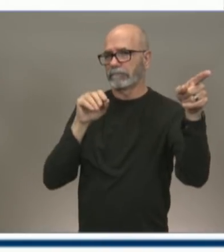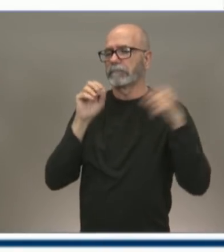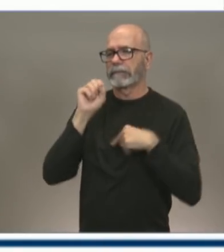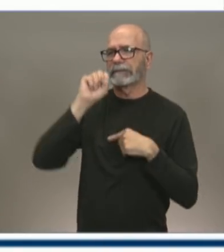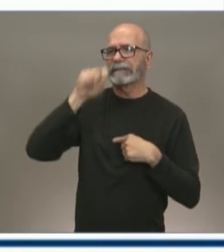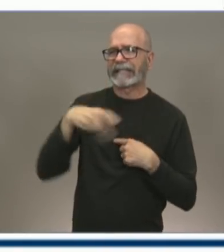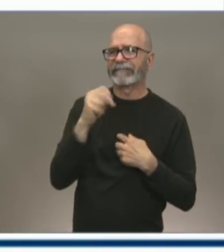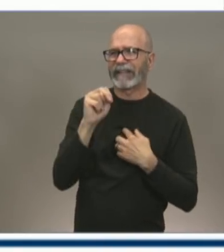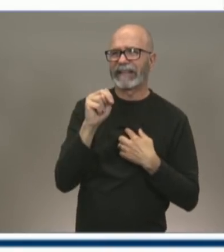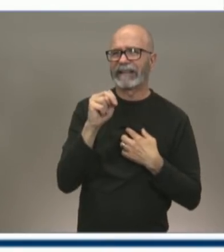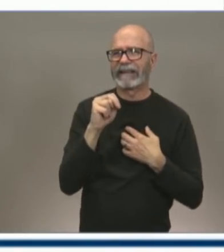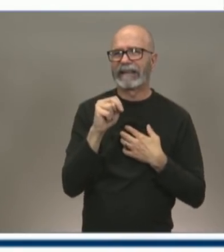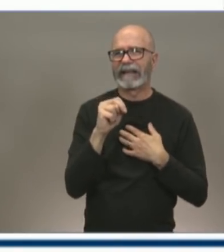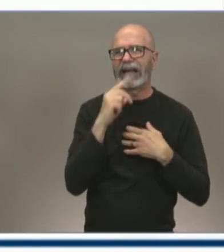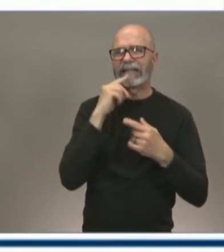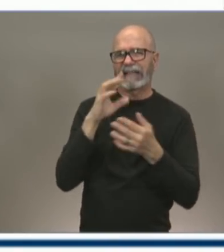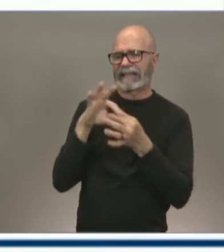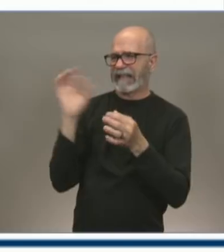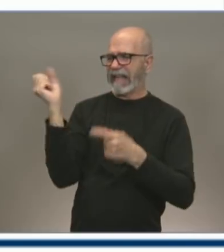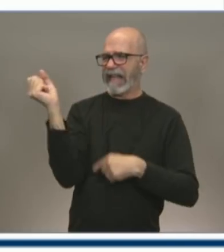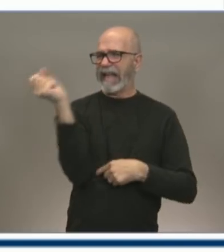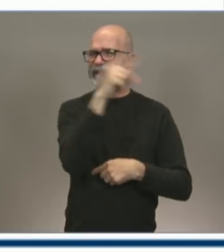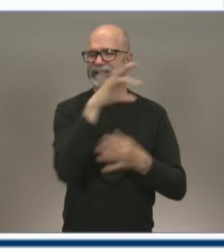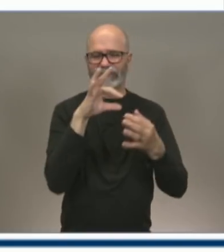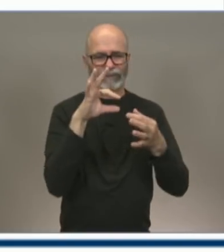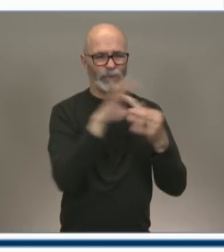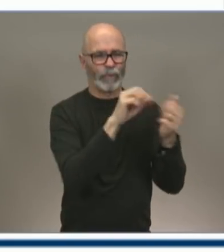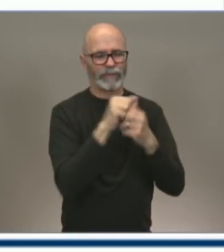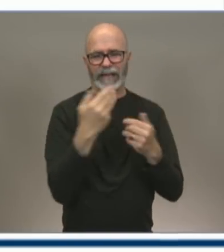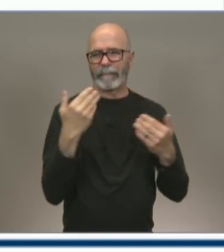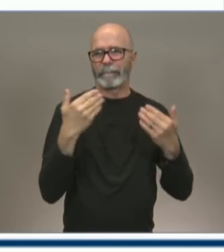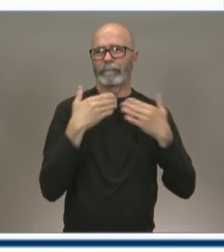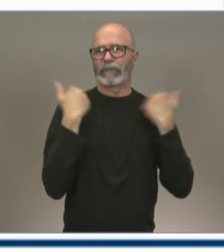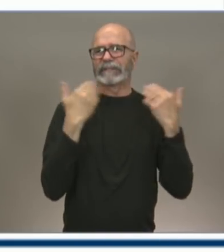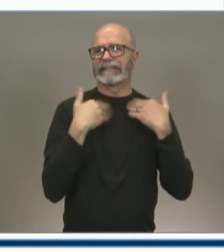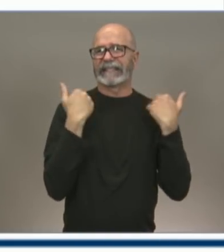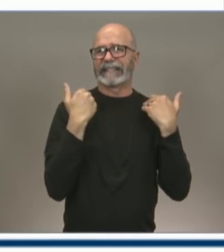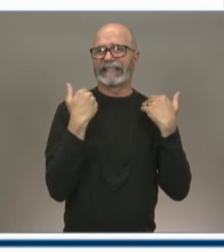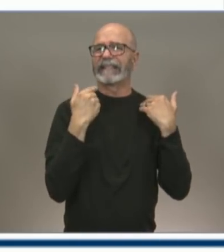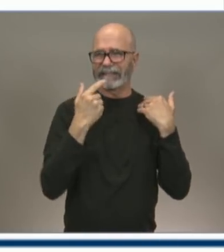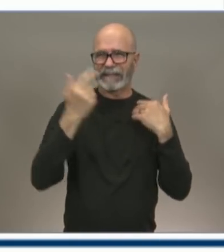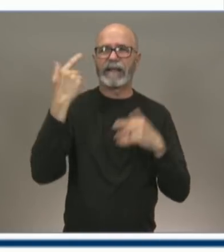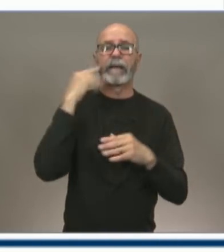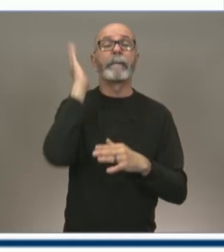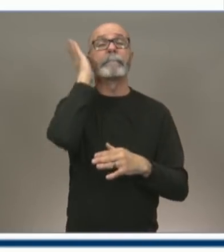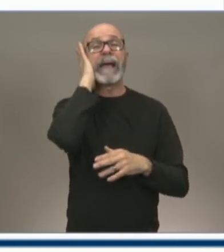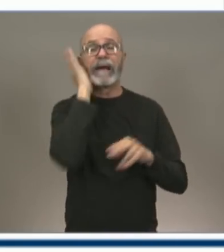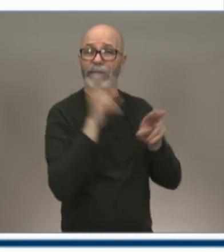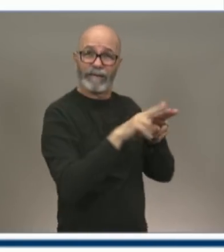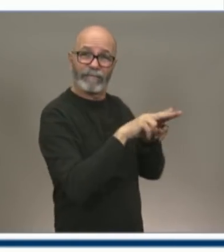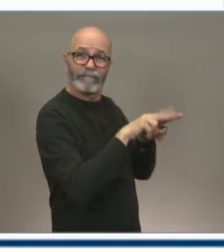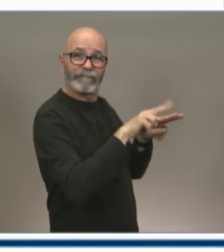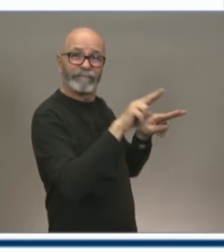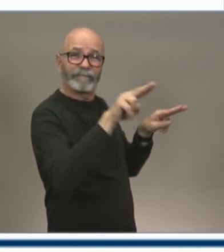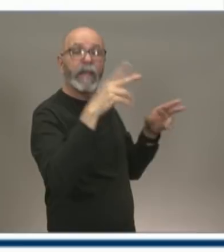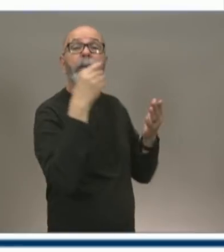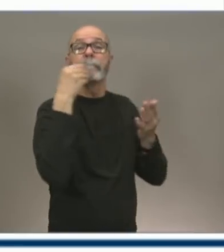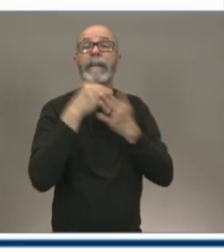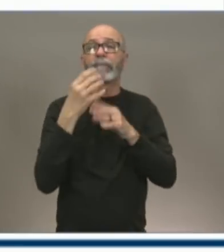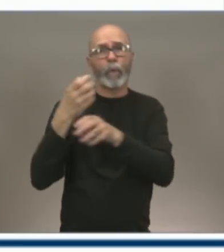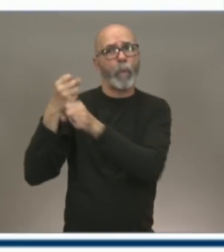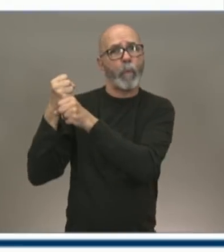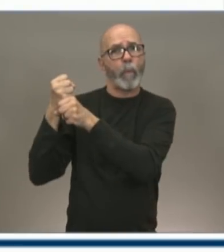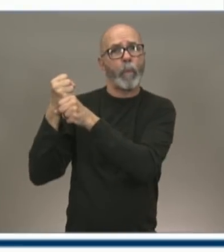question last week. Those beds that we were withholding funding for have been filled. We were making